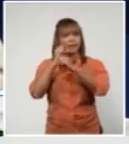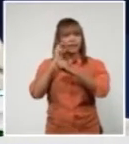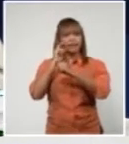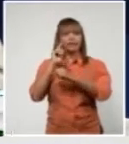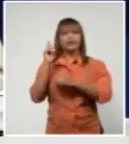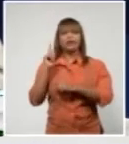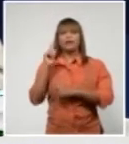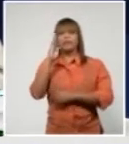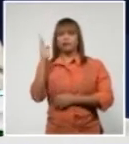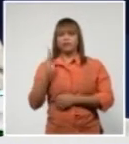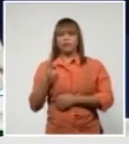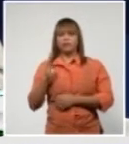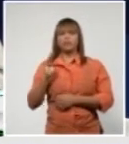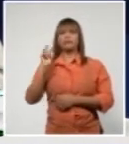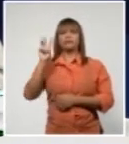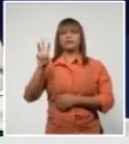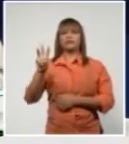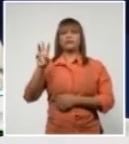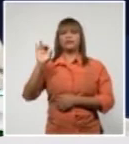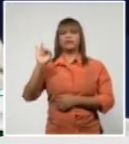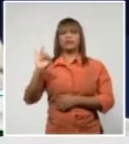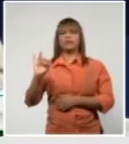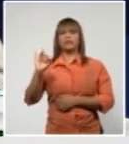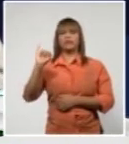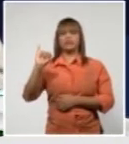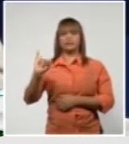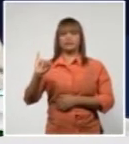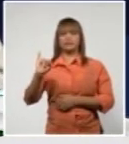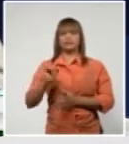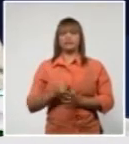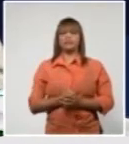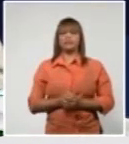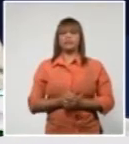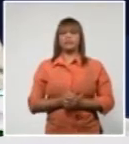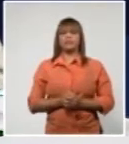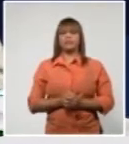376 in the Genetic Engineering and Biotechnology Center Lab,